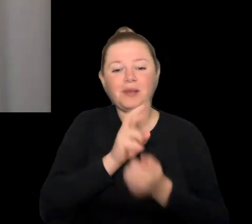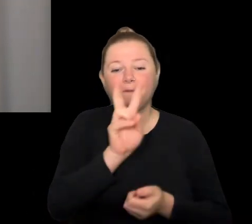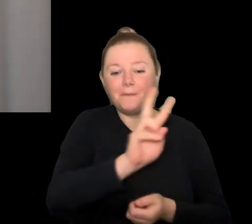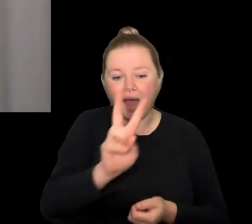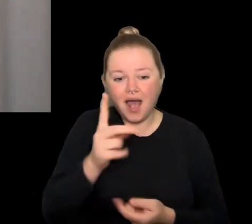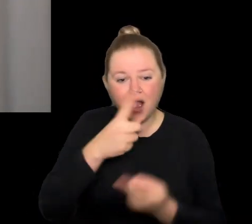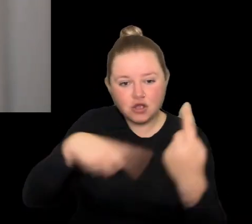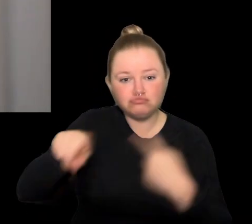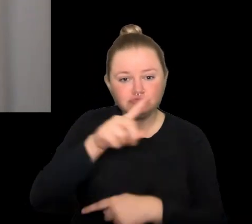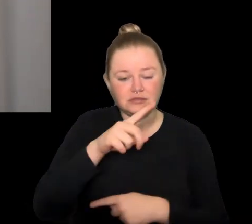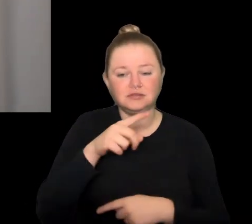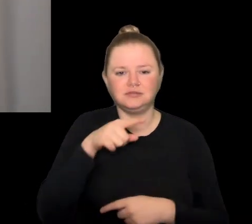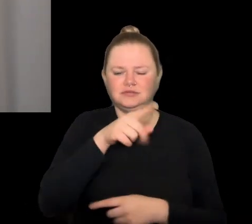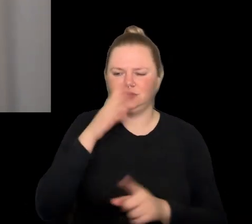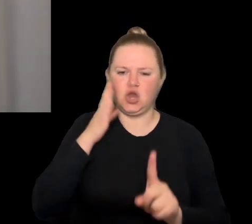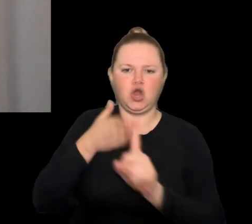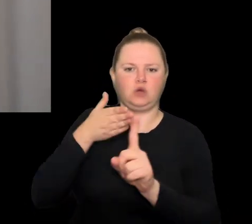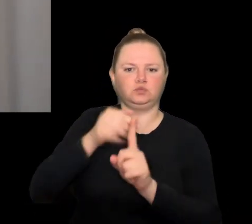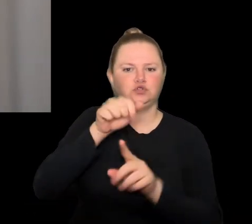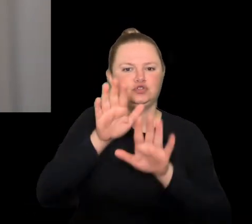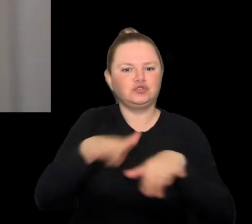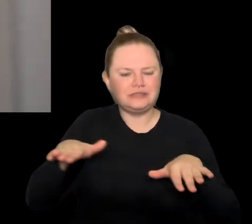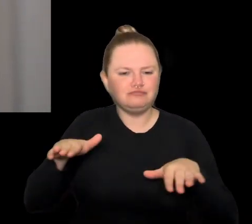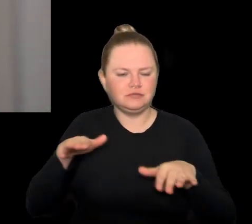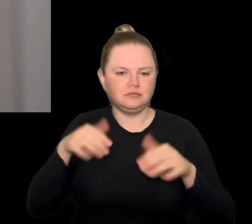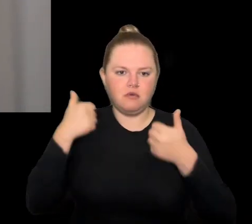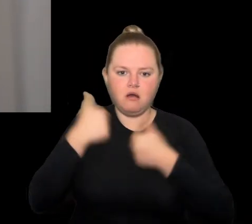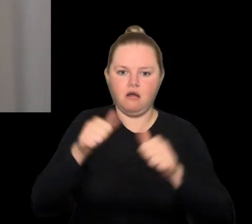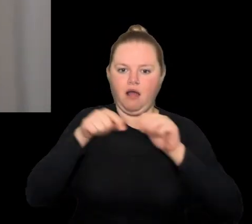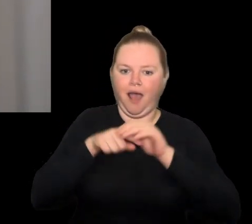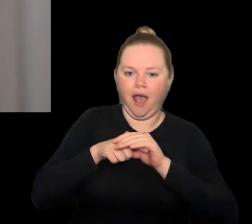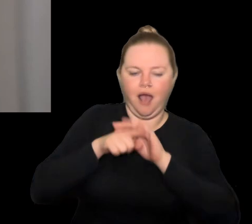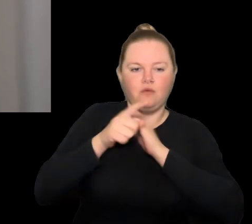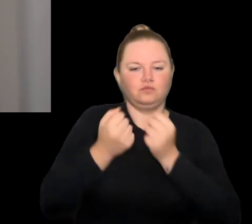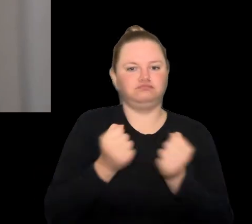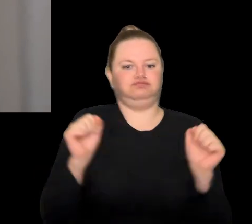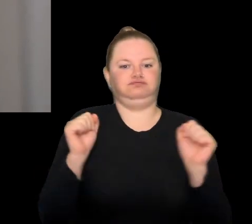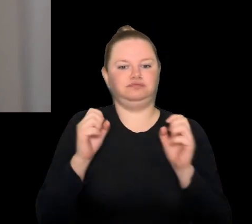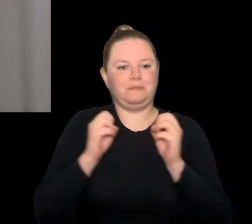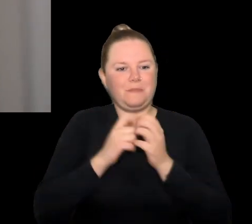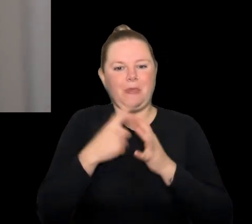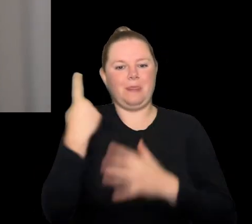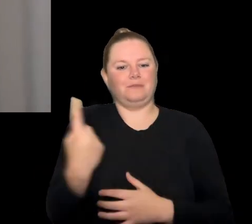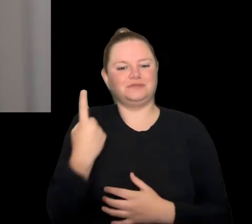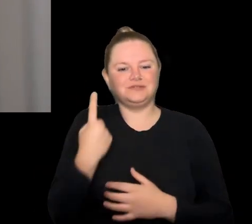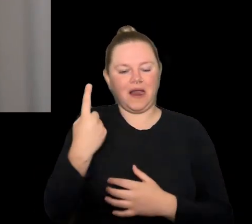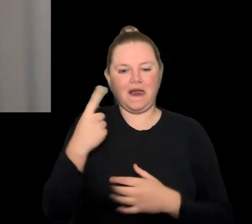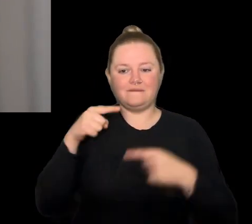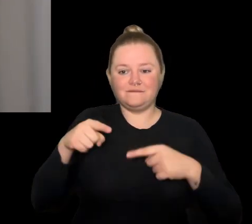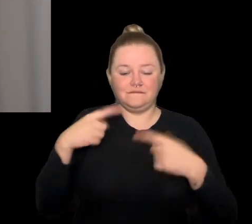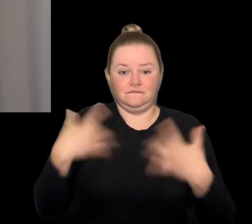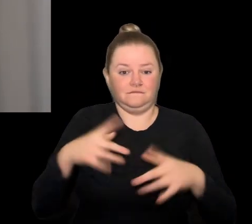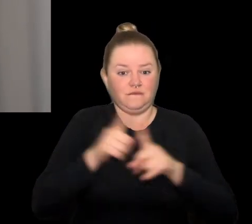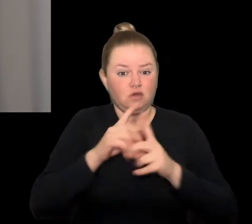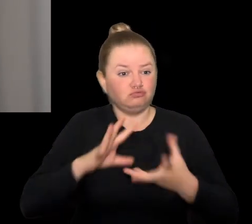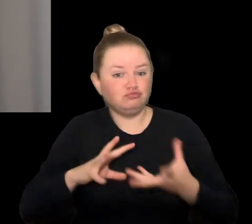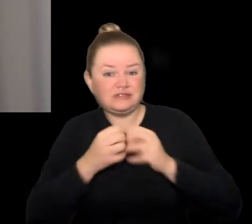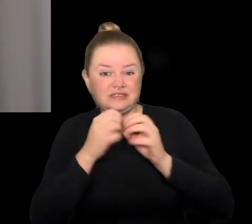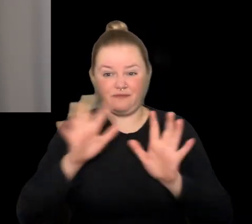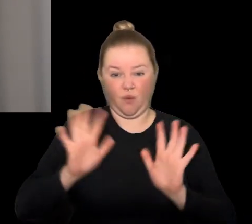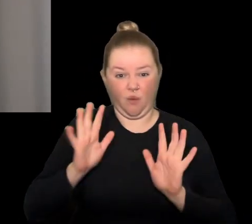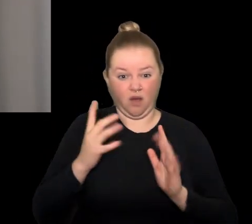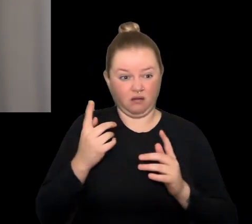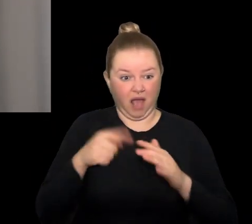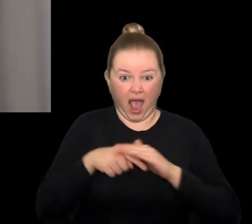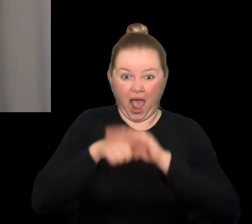they've really come out of their shell and they're now back to doing the things they loved, and whether that's creative or not, it might just be that they enjoy going